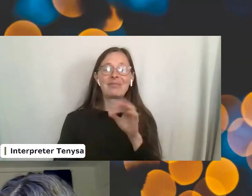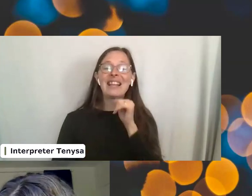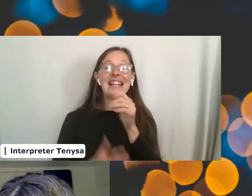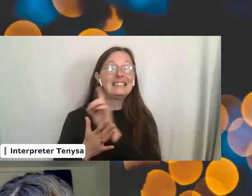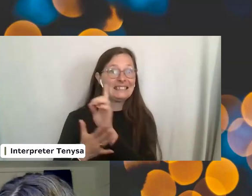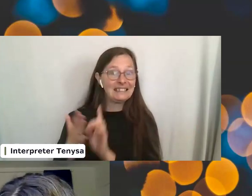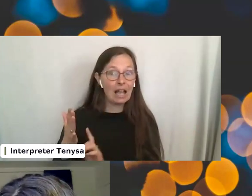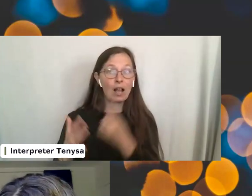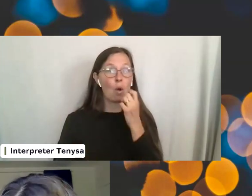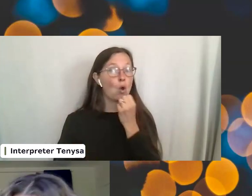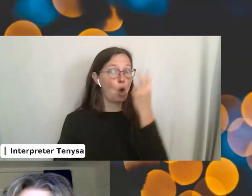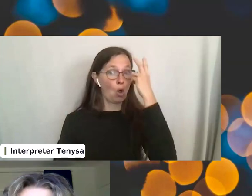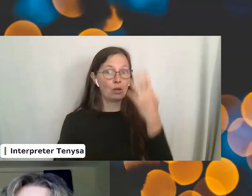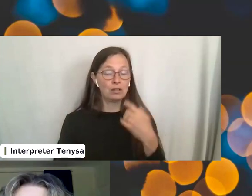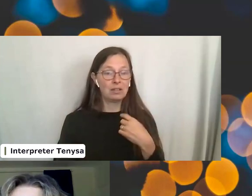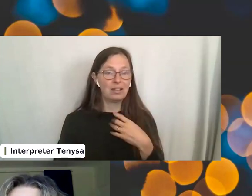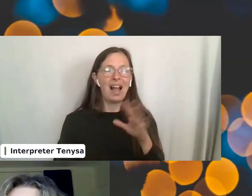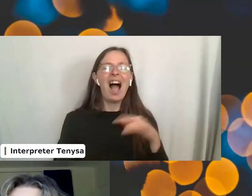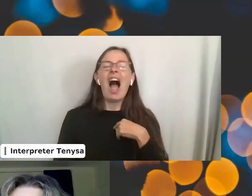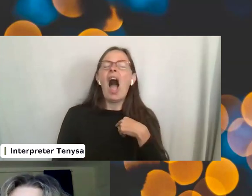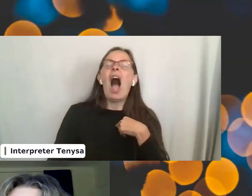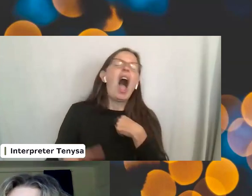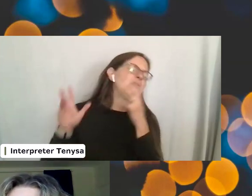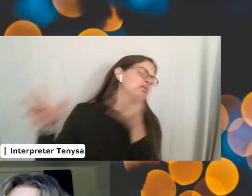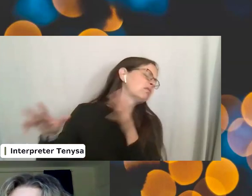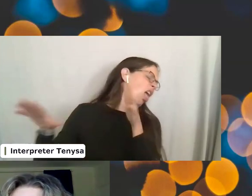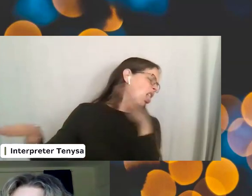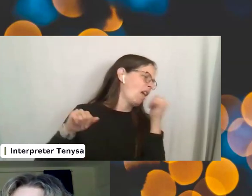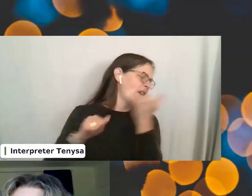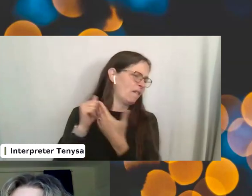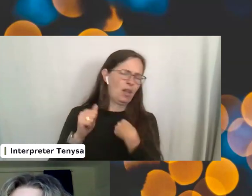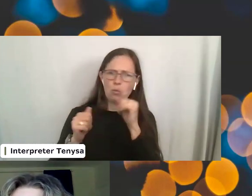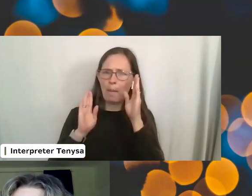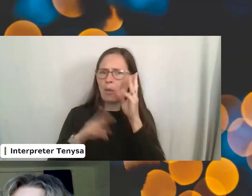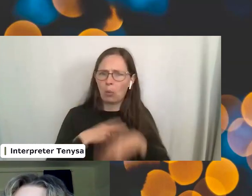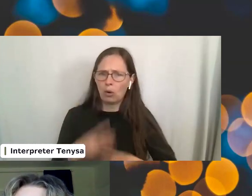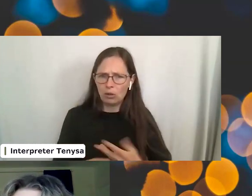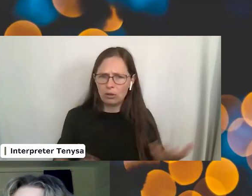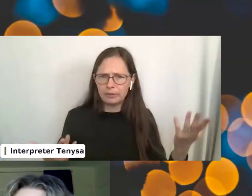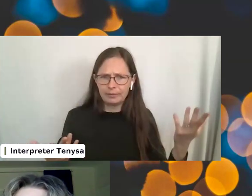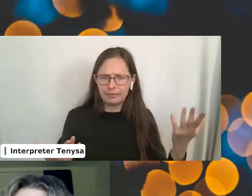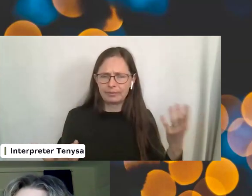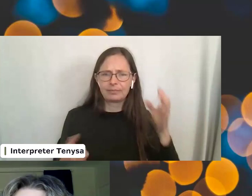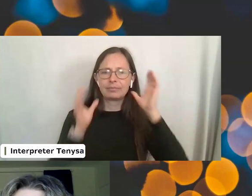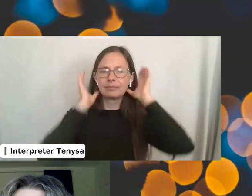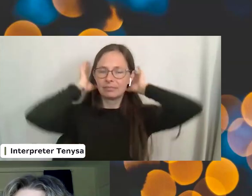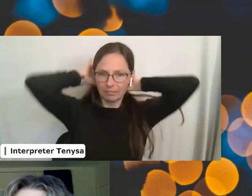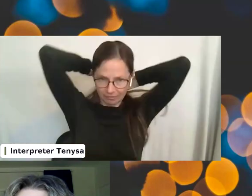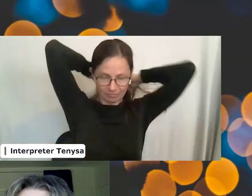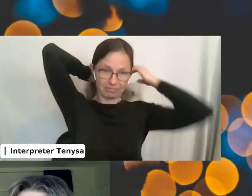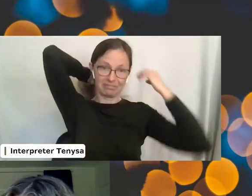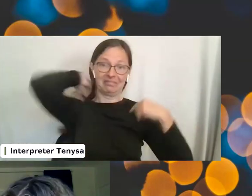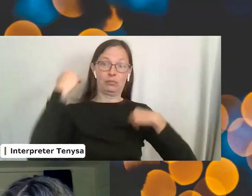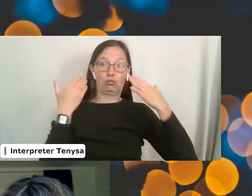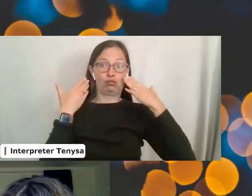goats, I fucking left everything. I pay no attention to the world. So Yeah, I true. don't have any